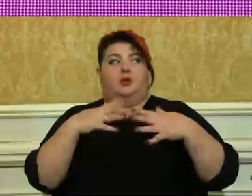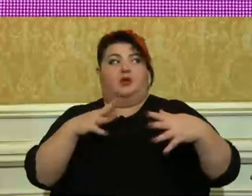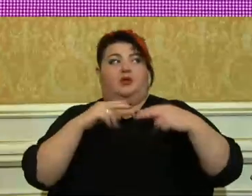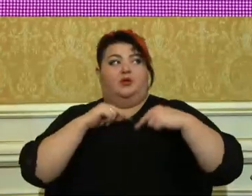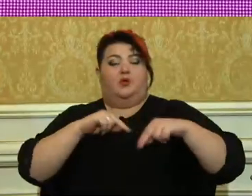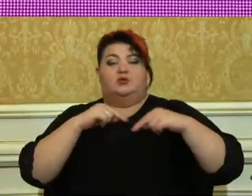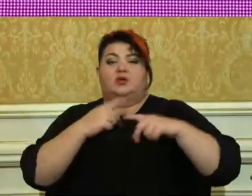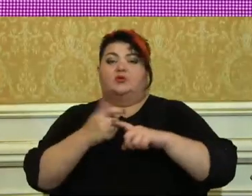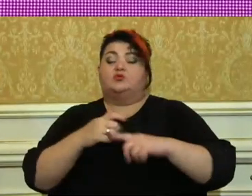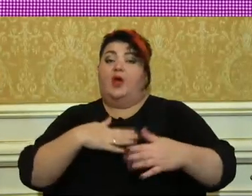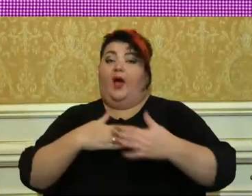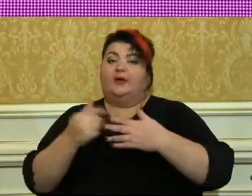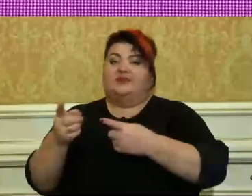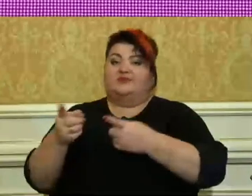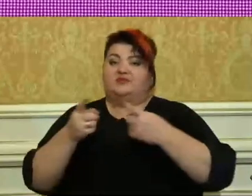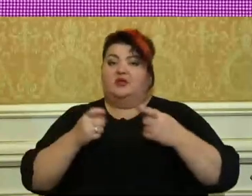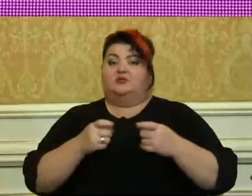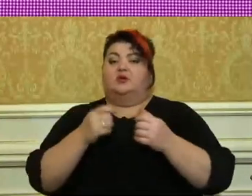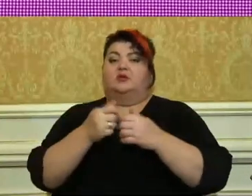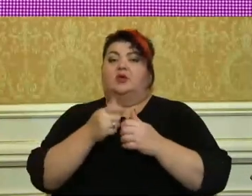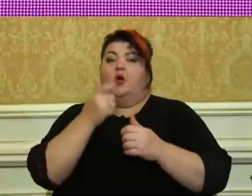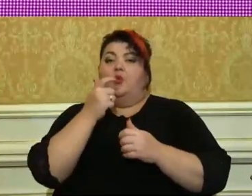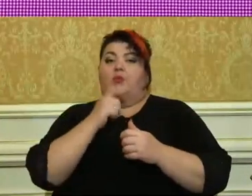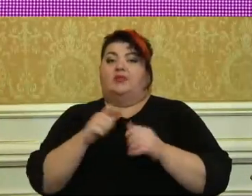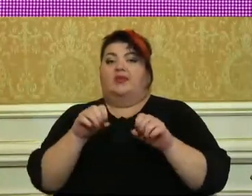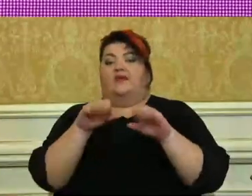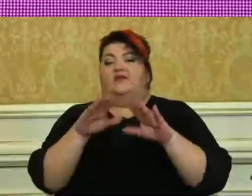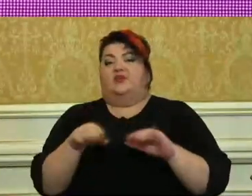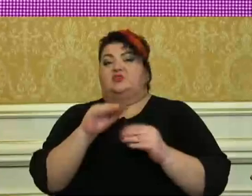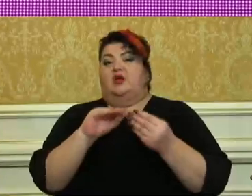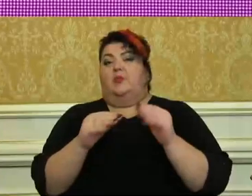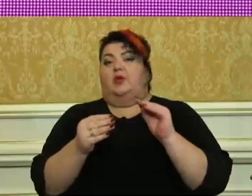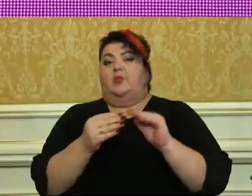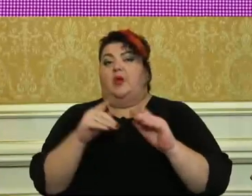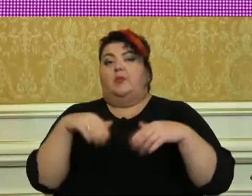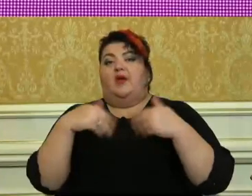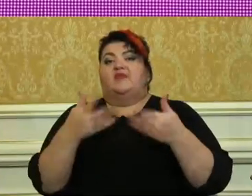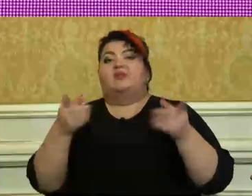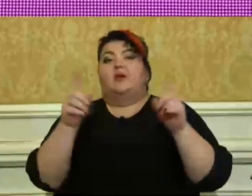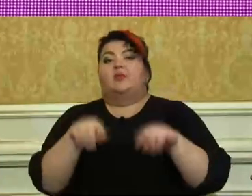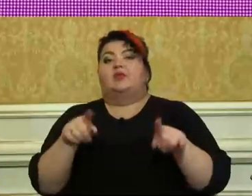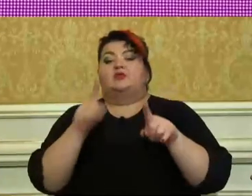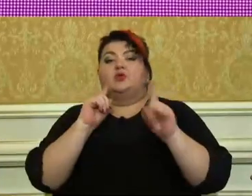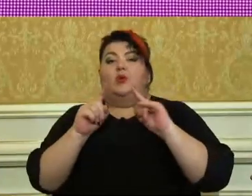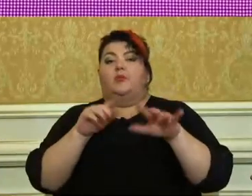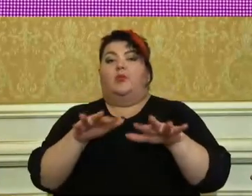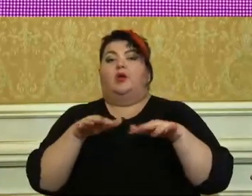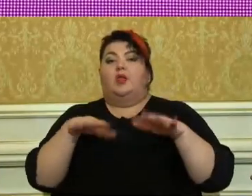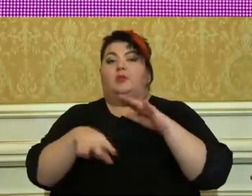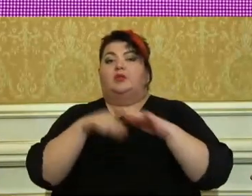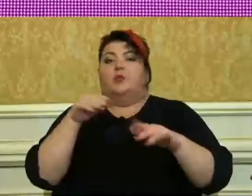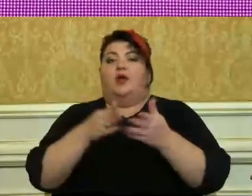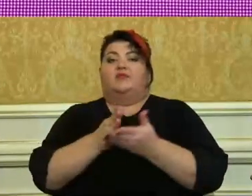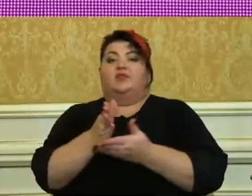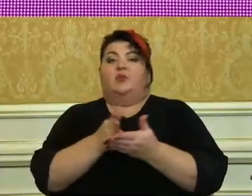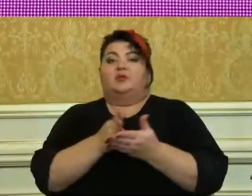my colleagues as well, who are very actively involved in this process of humanitarian question solutions. And we welcome